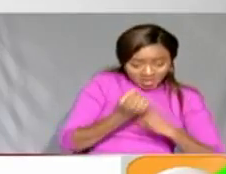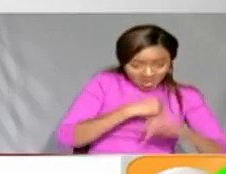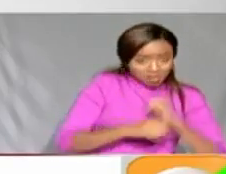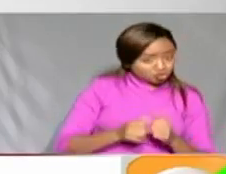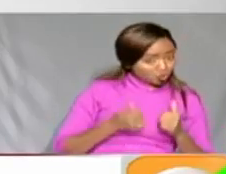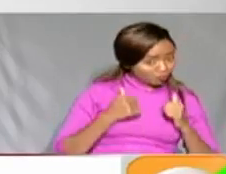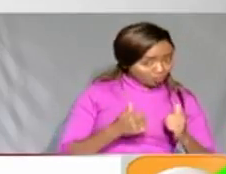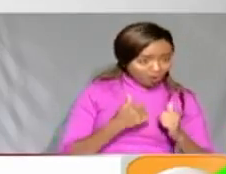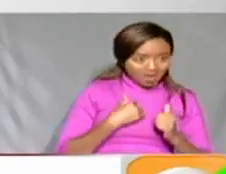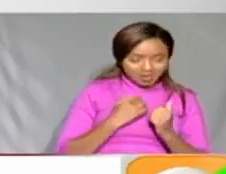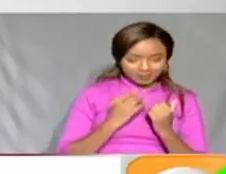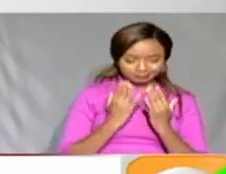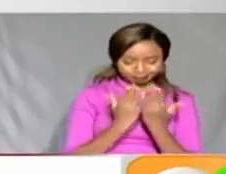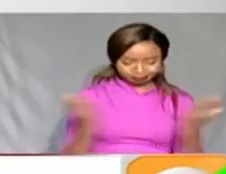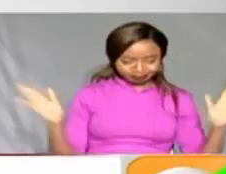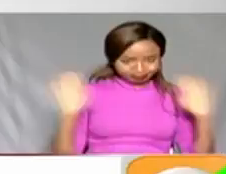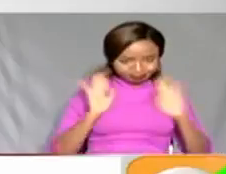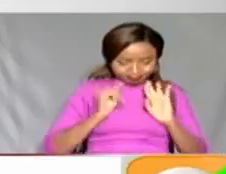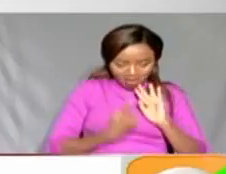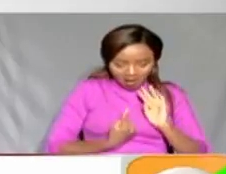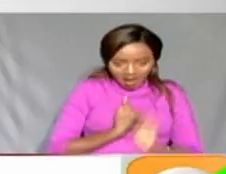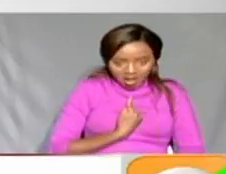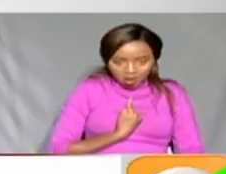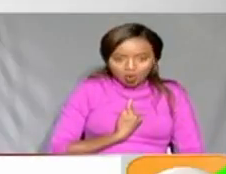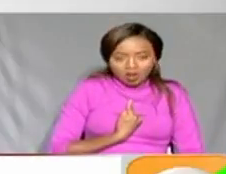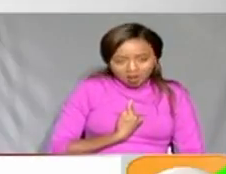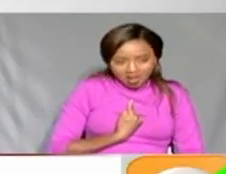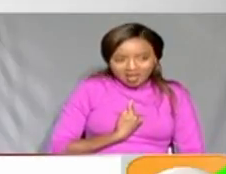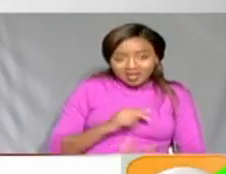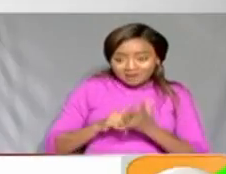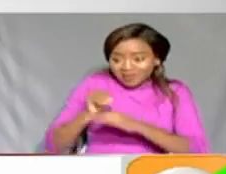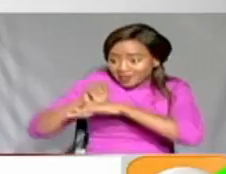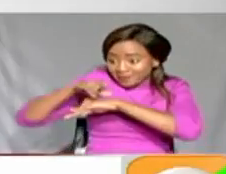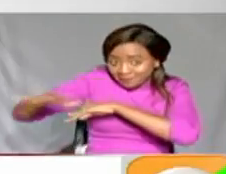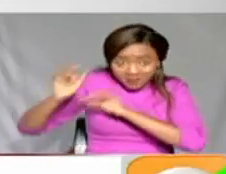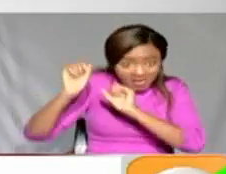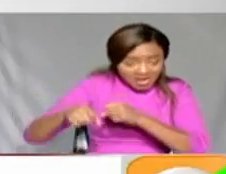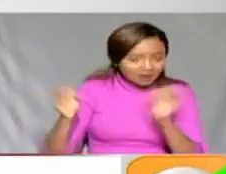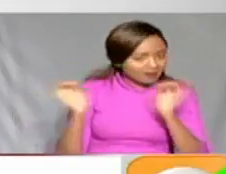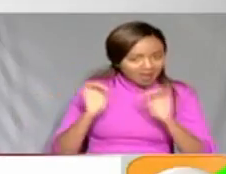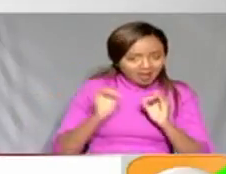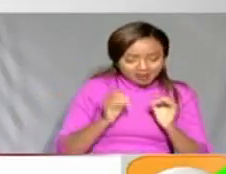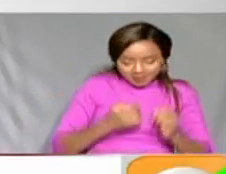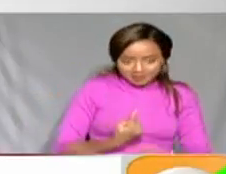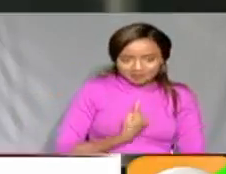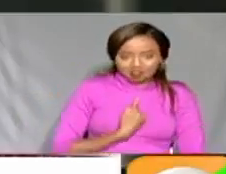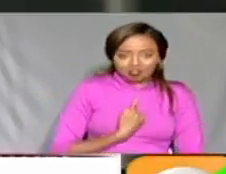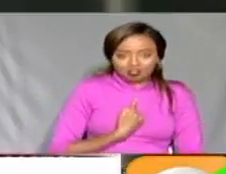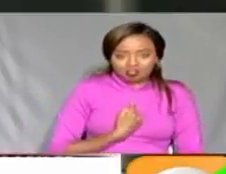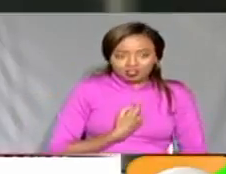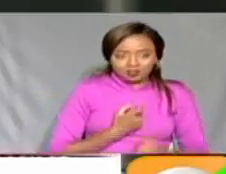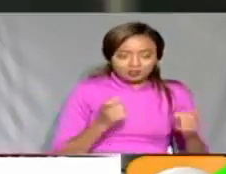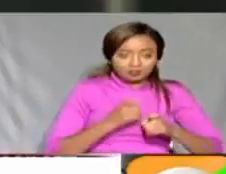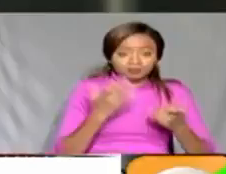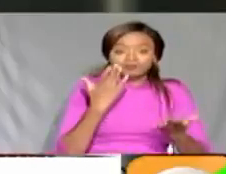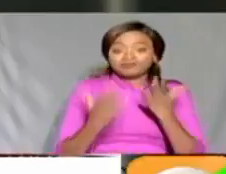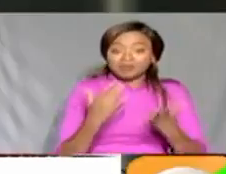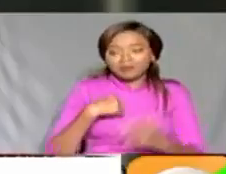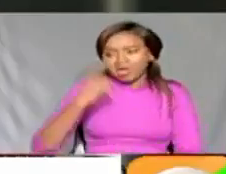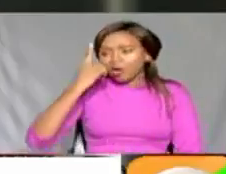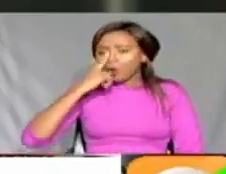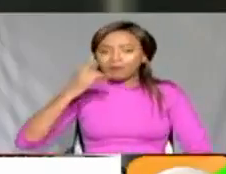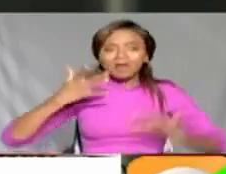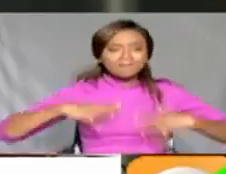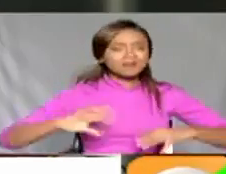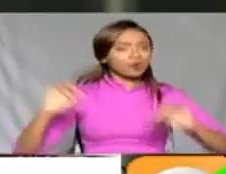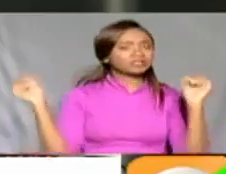and self-quarantine, the chain of infection is broken and the virus can be contained. Maybe I live in a house with 10 people and we